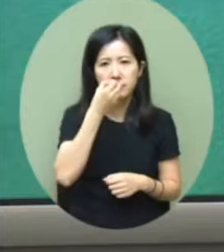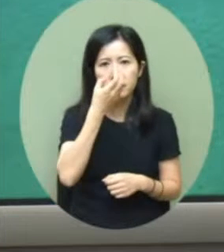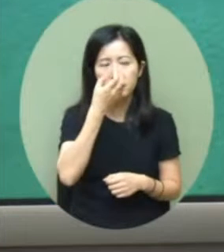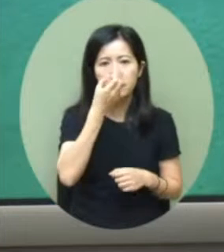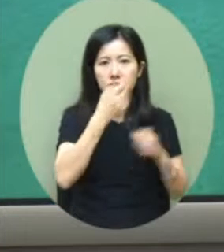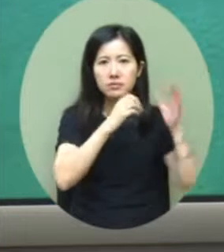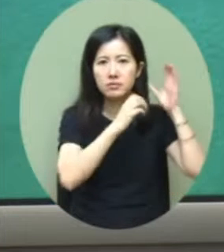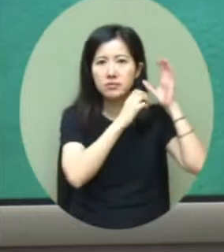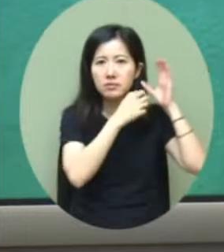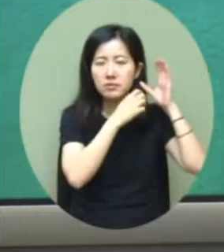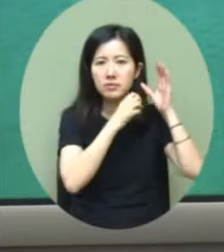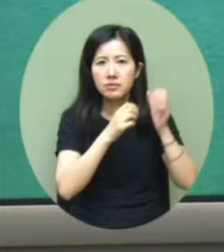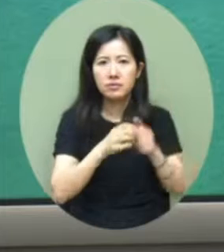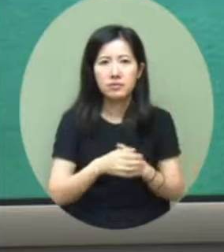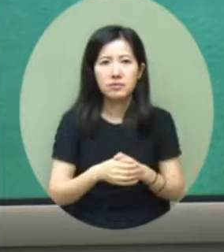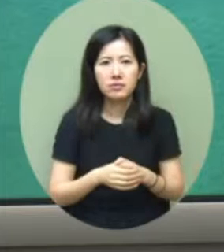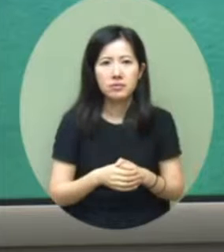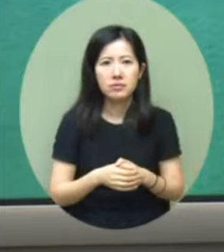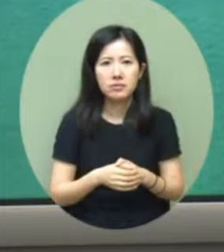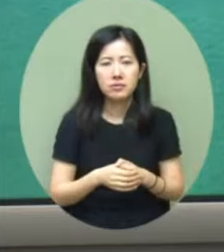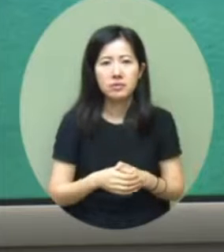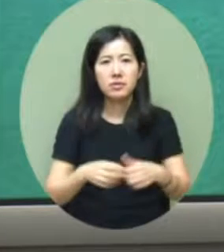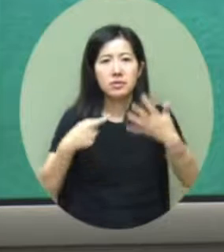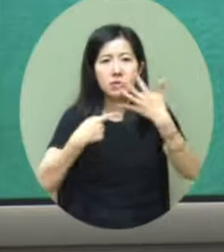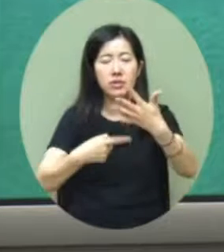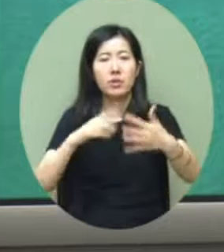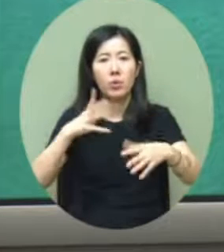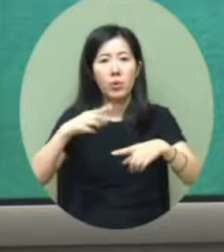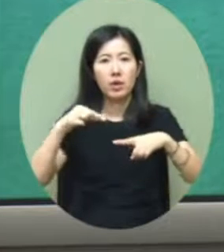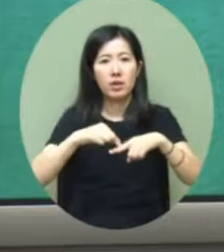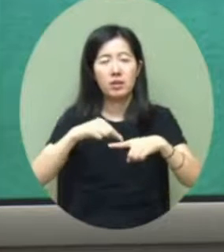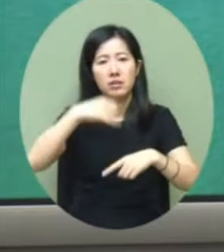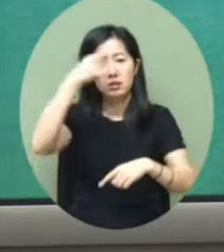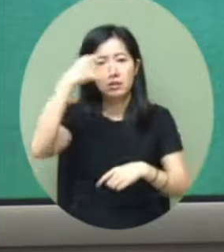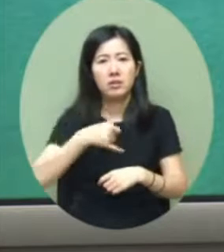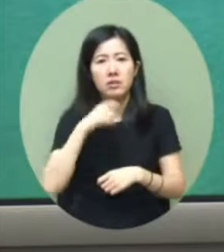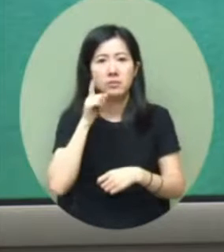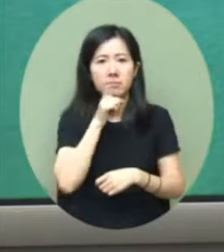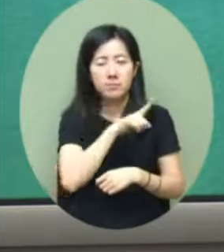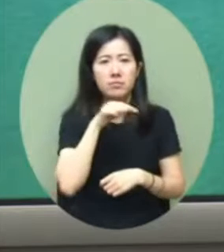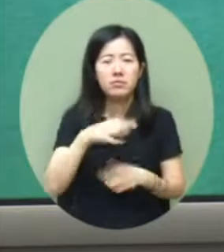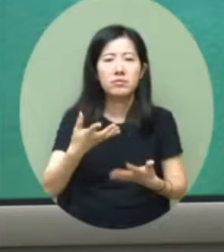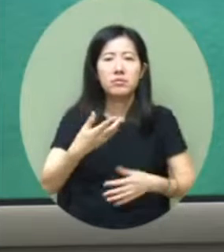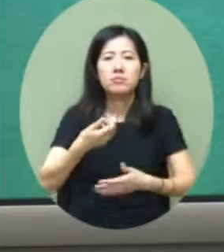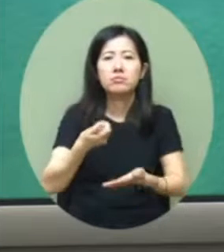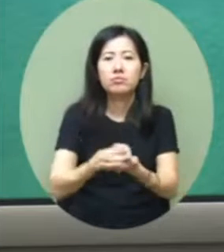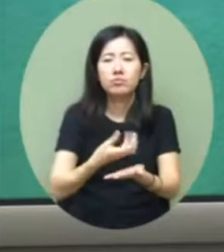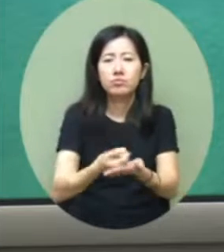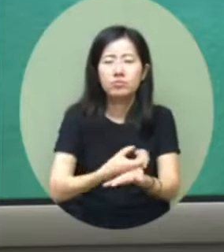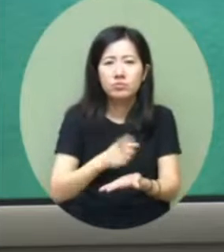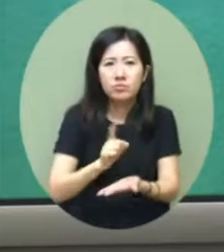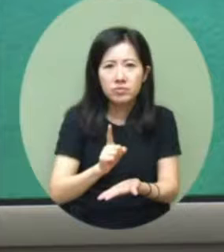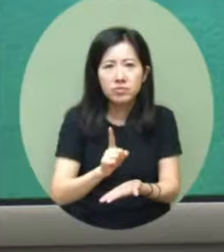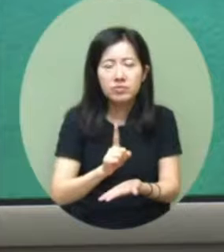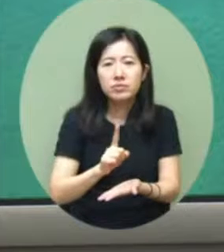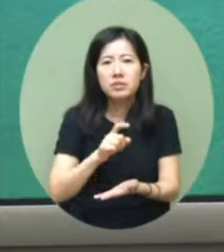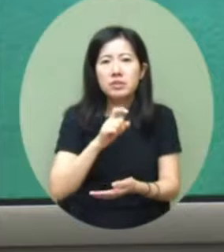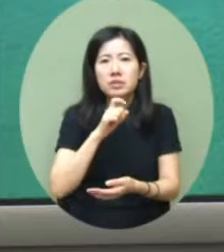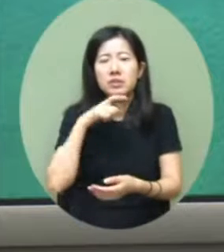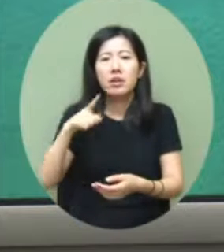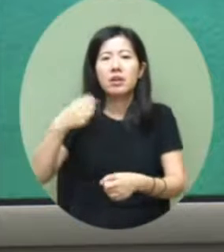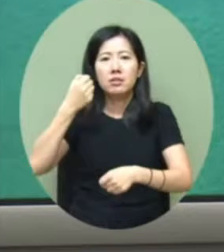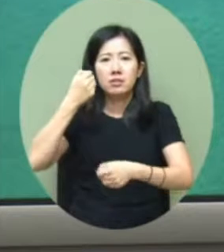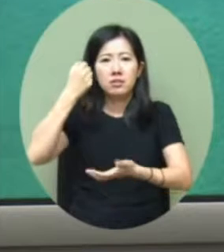With May 1st Golden Week coming up next week, what arrangements have been made to ensure smoother and more efficient cross-border traveling? And with the